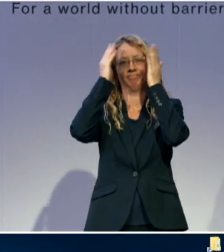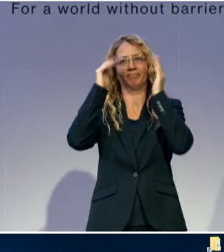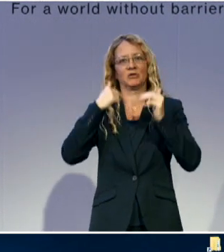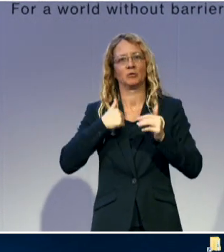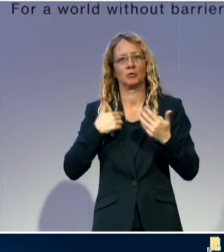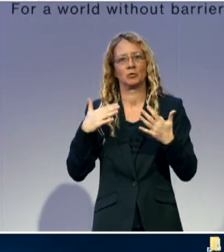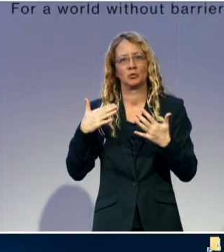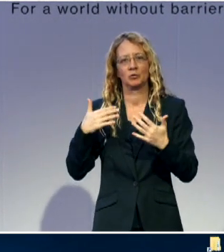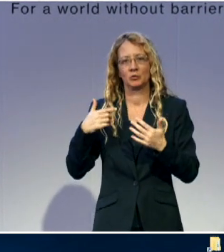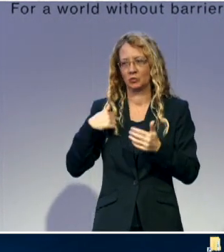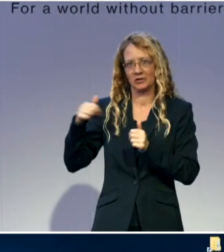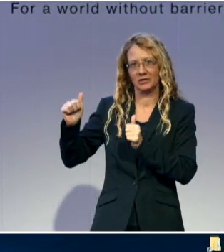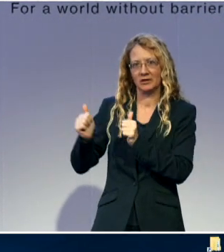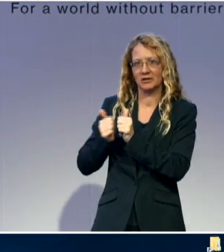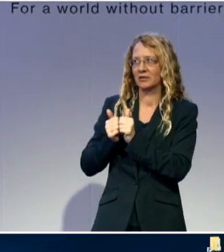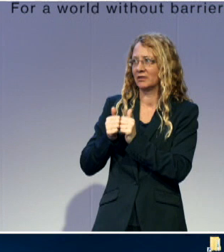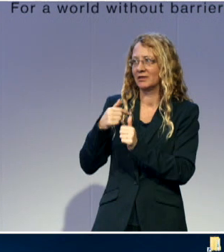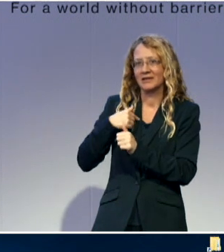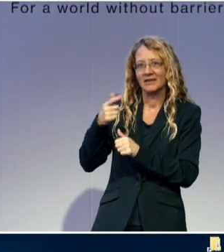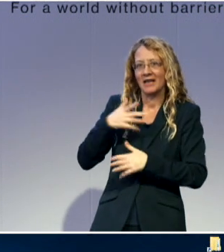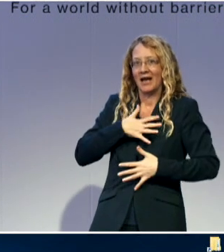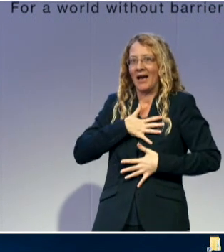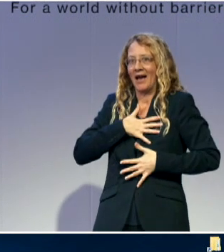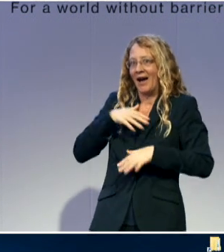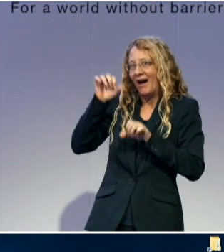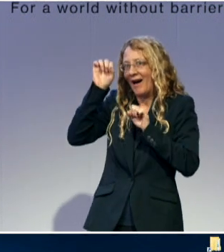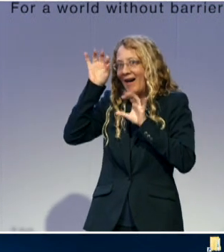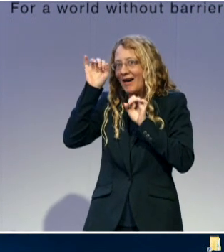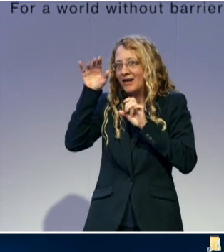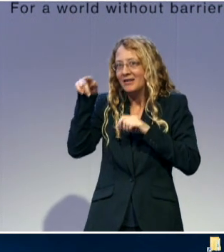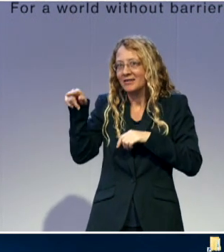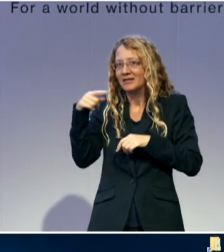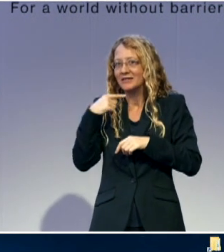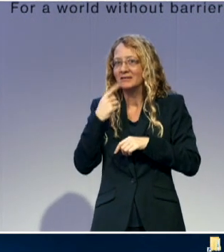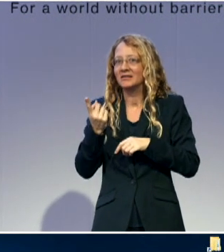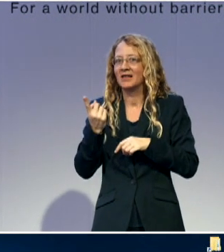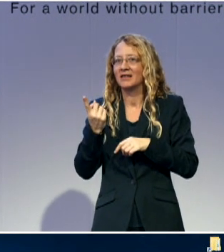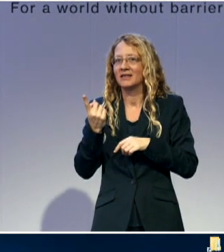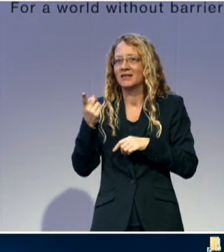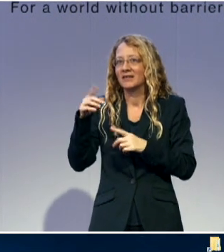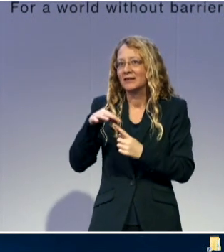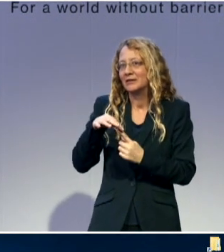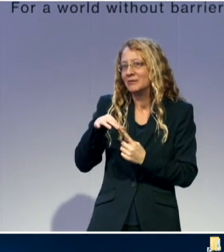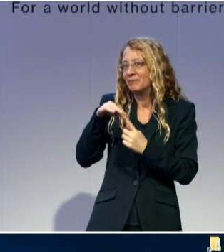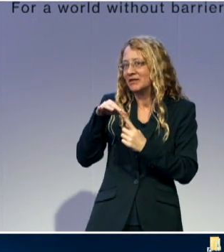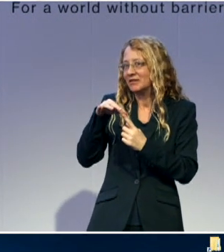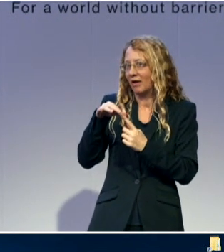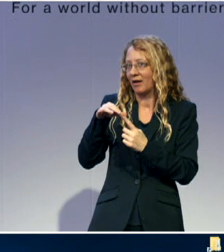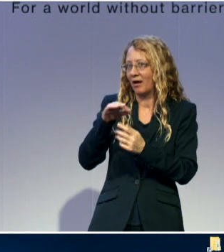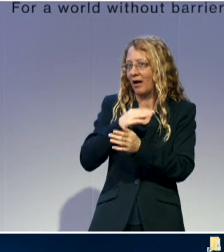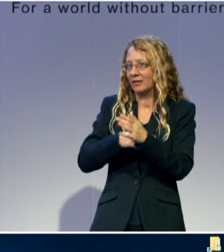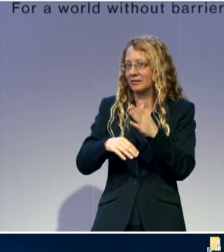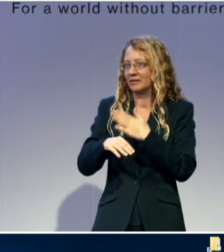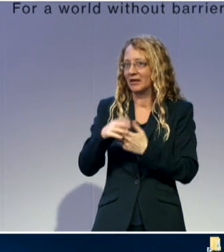said the greatest disability in his mind was the 6 inches between our 2 ears, is how we thought, and that's how I ended up